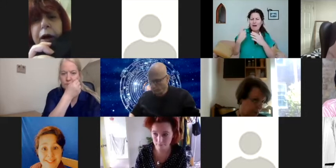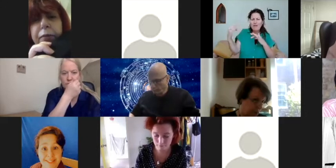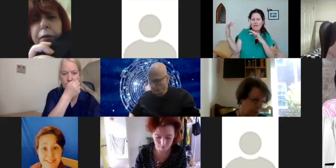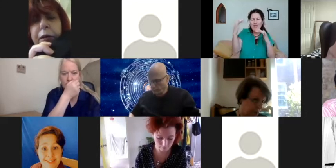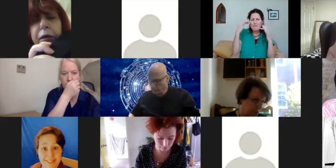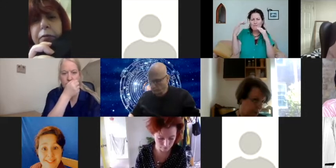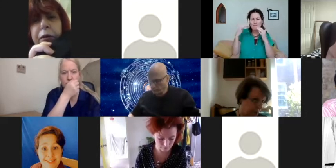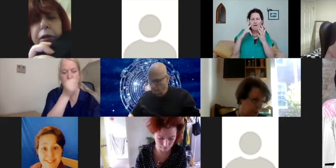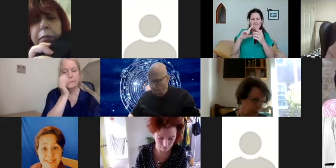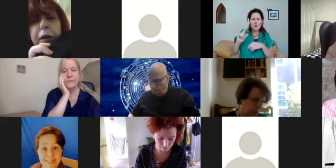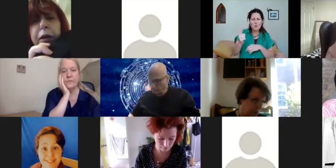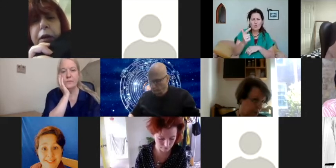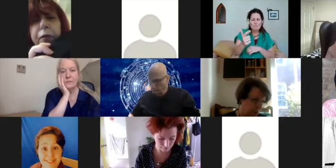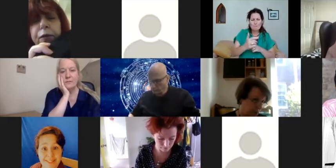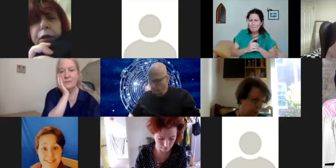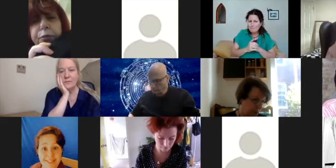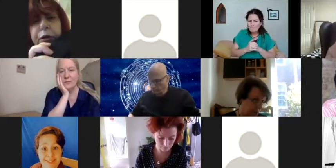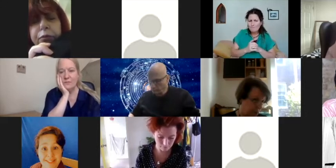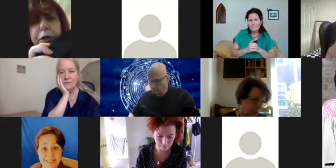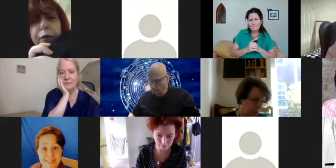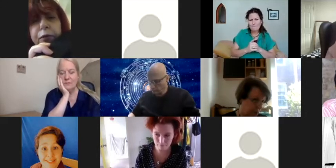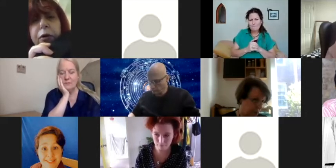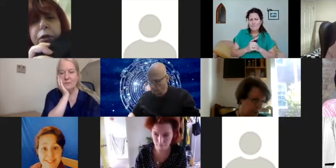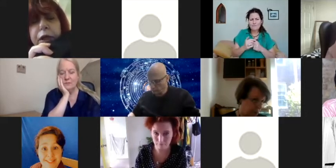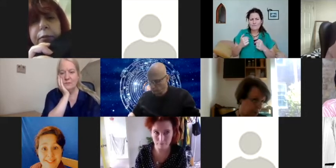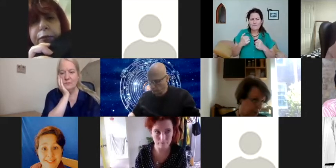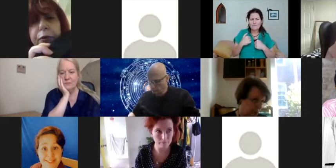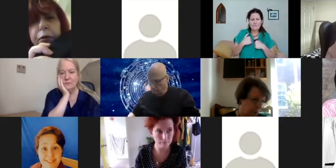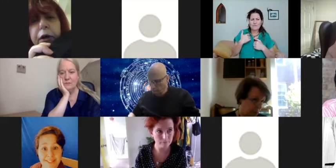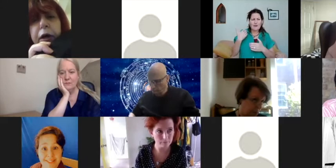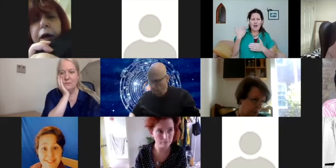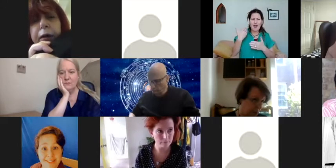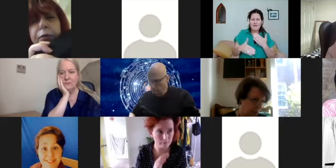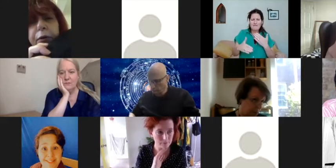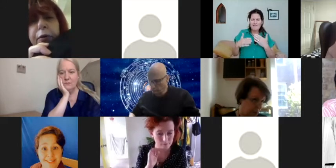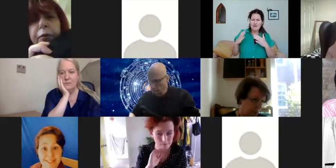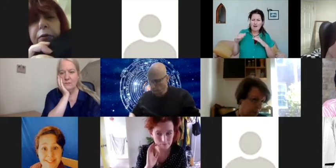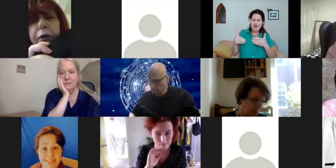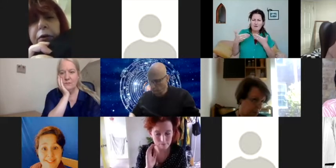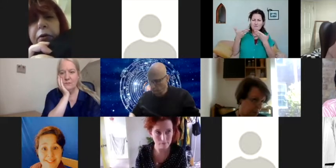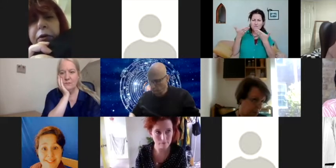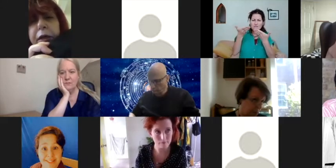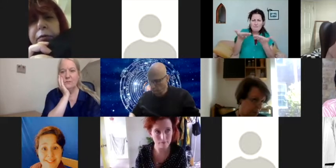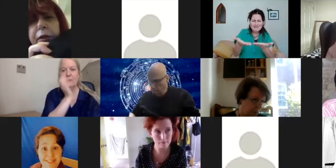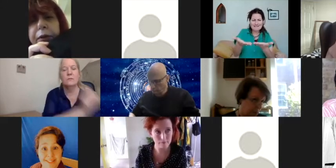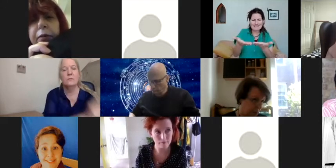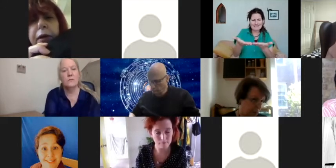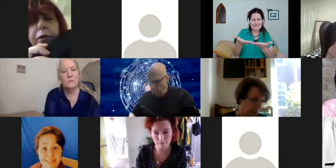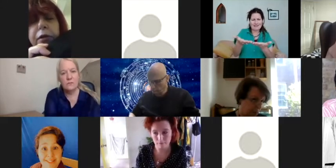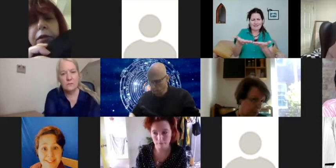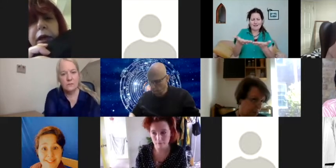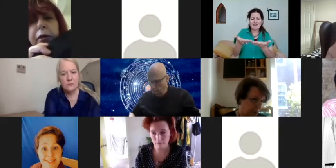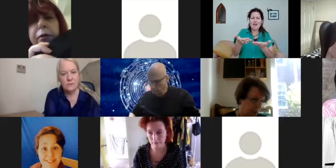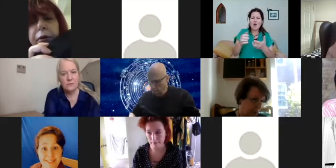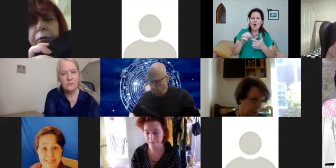Also, I've never submitted an unfinished project for R&D before, and I was wondering whether or not the R&D was something that we had